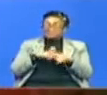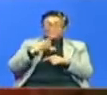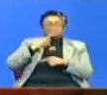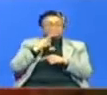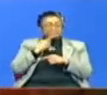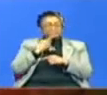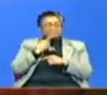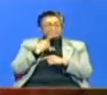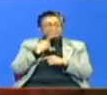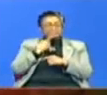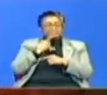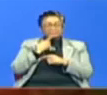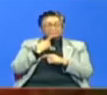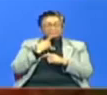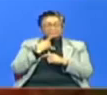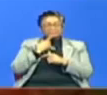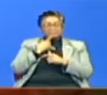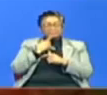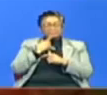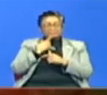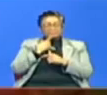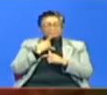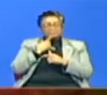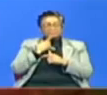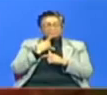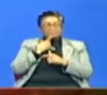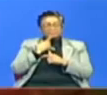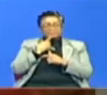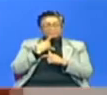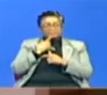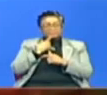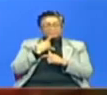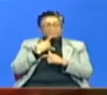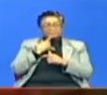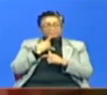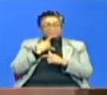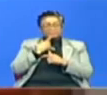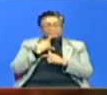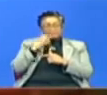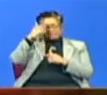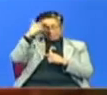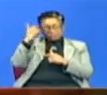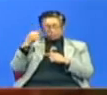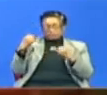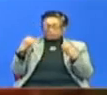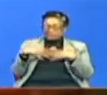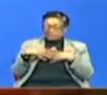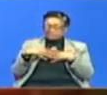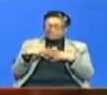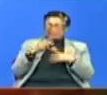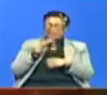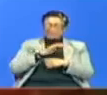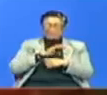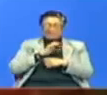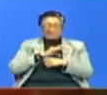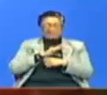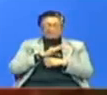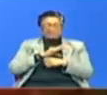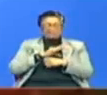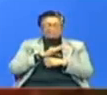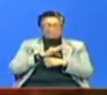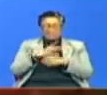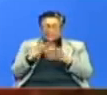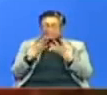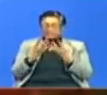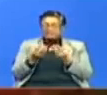that in terms of a pandemic, due to stigma, fear, hopelessness, it is easy